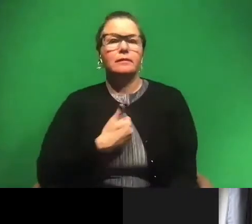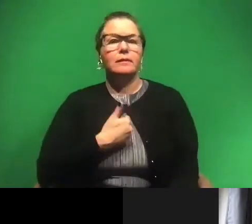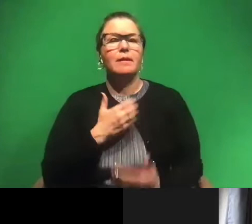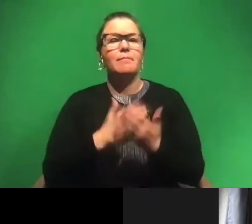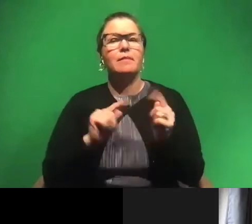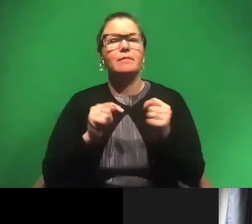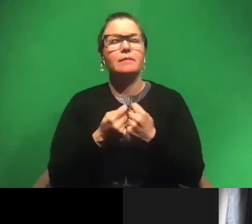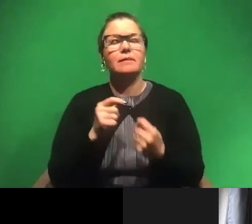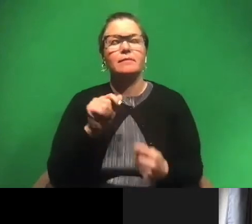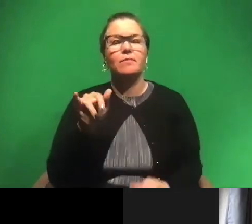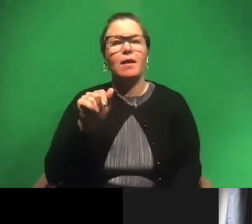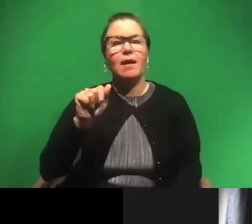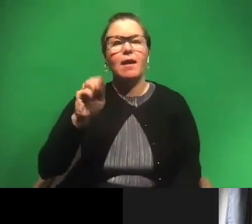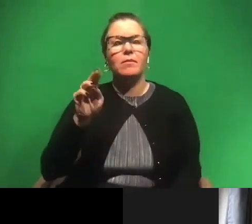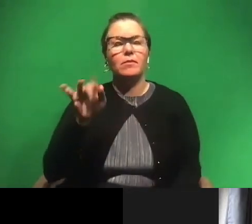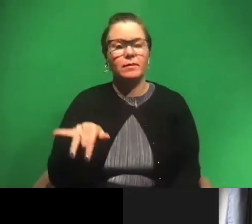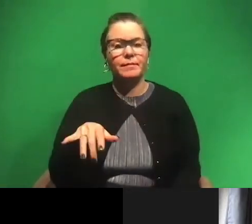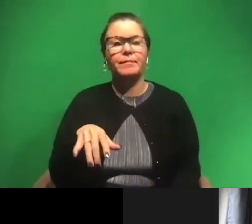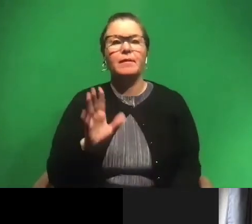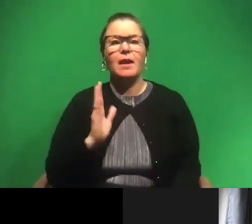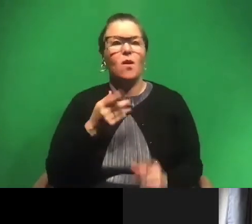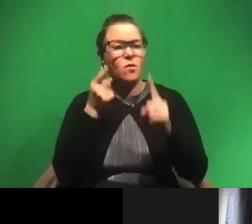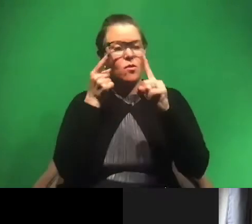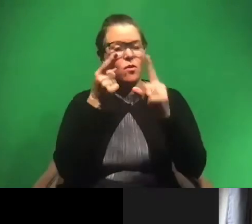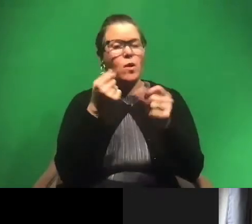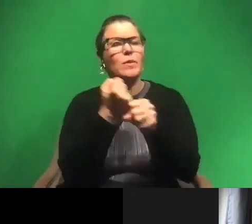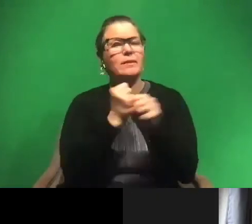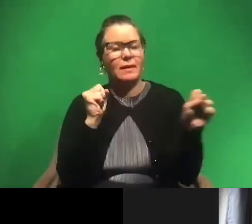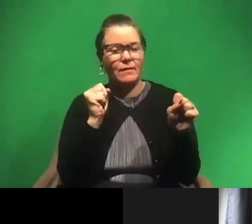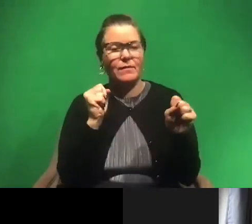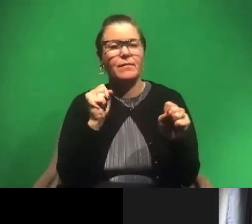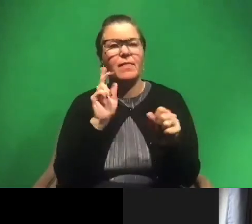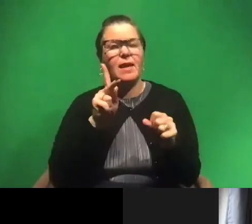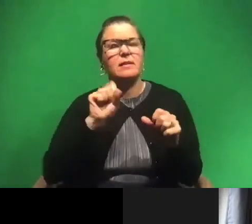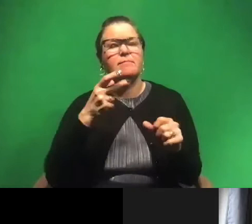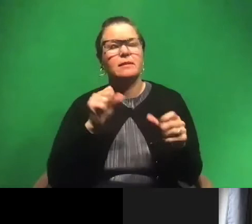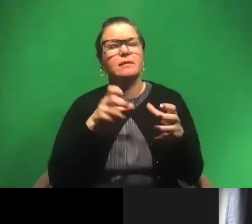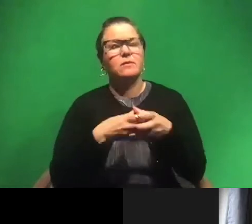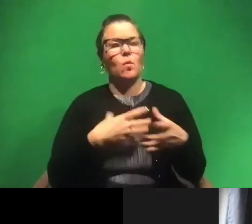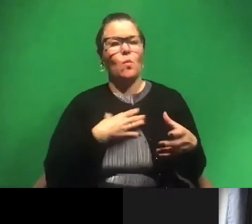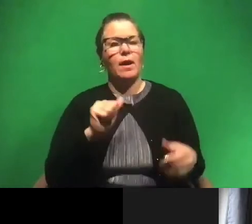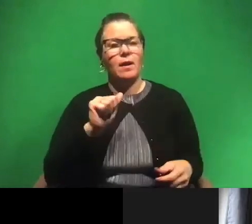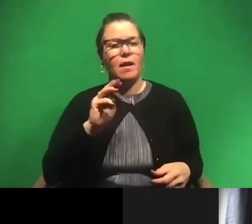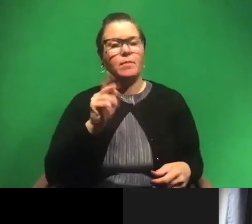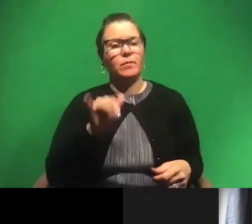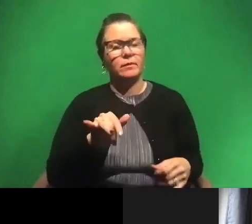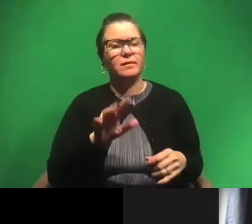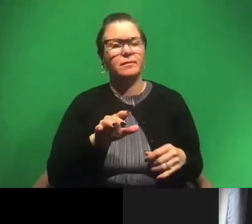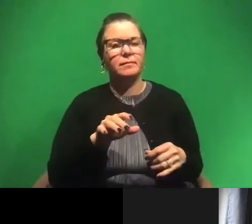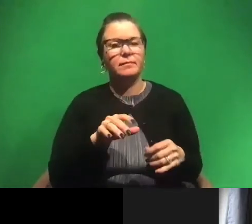Abalone, and our whole goal is to save this species called white abalone, which is an